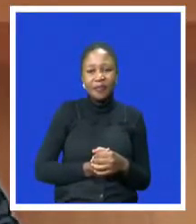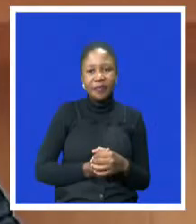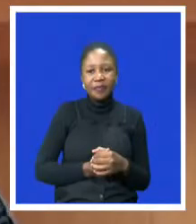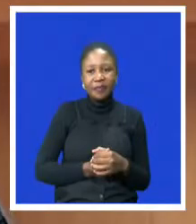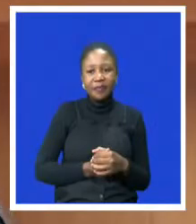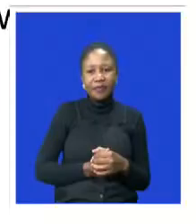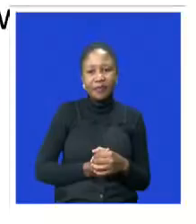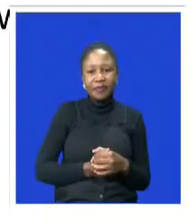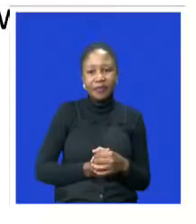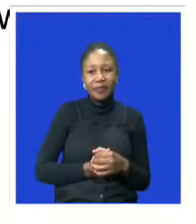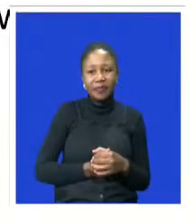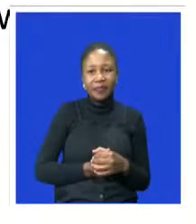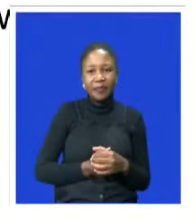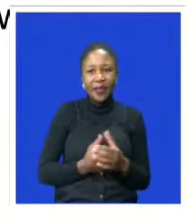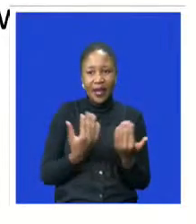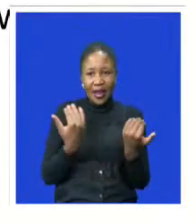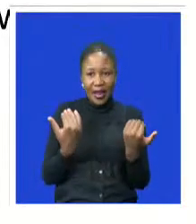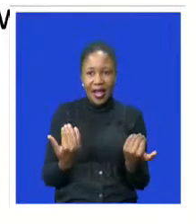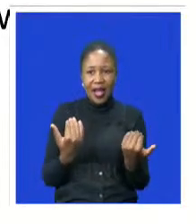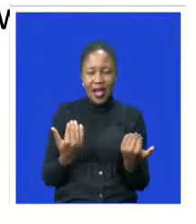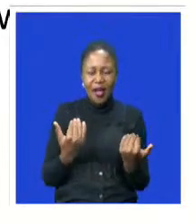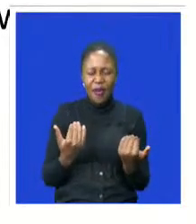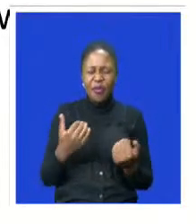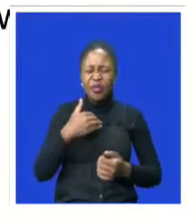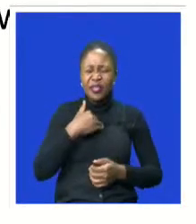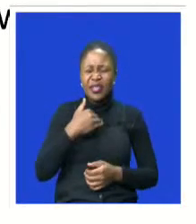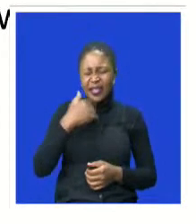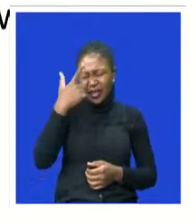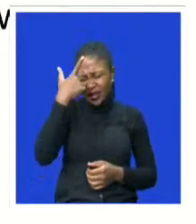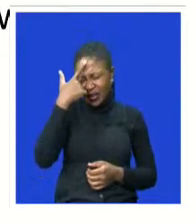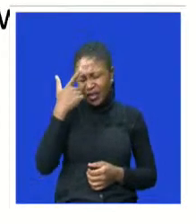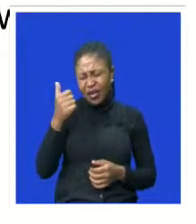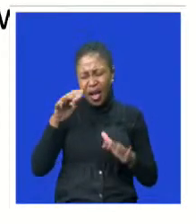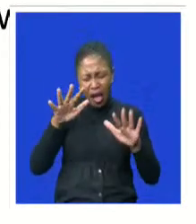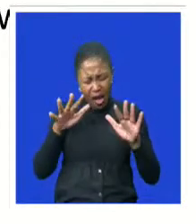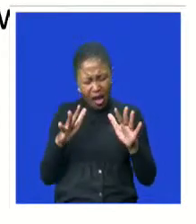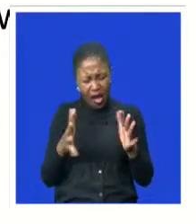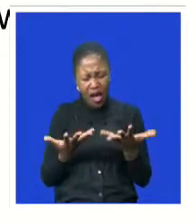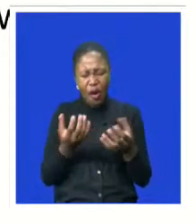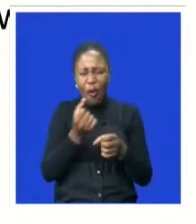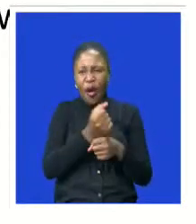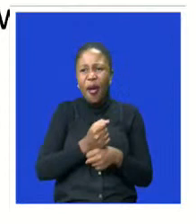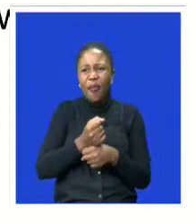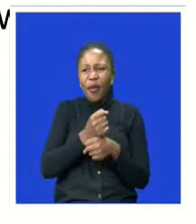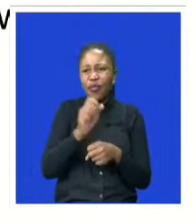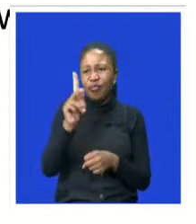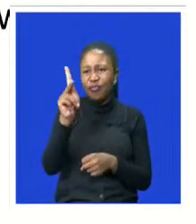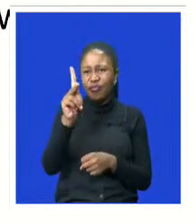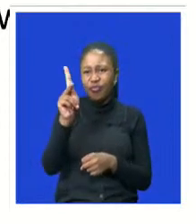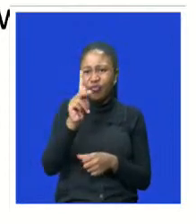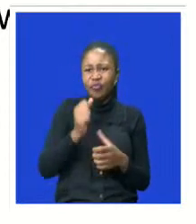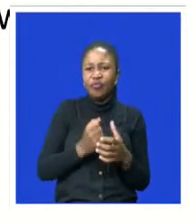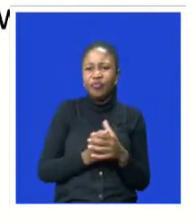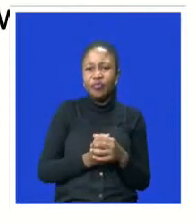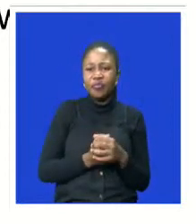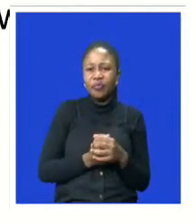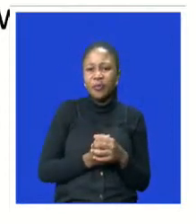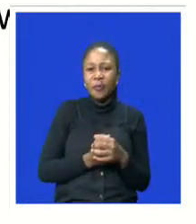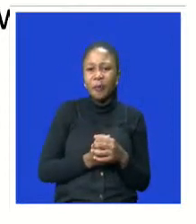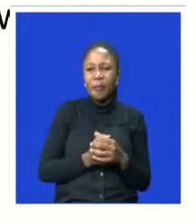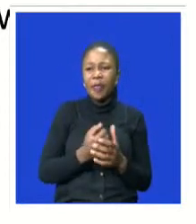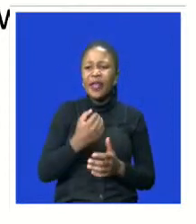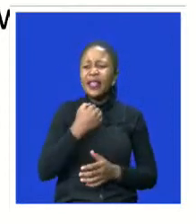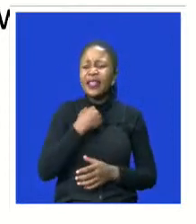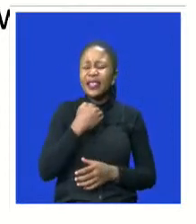How do we know about the Khoikhoi? Though explorers, missionaries, and visitors and hunters who explored South Africa,